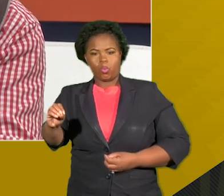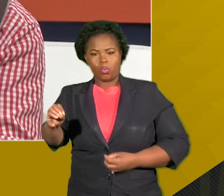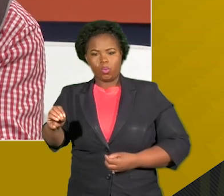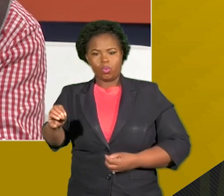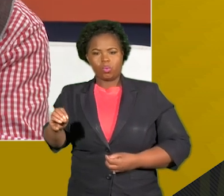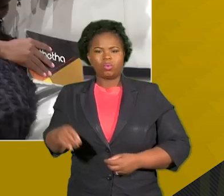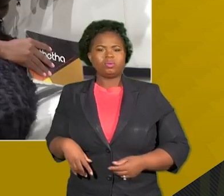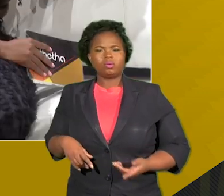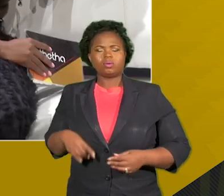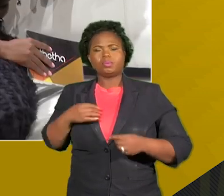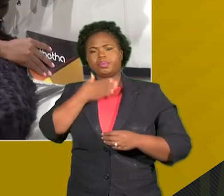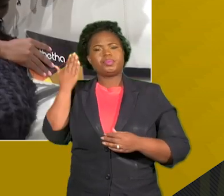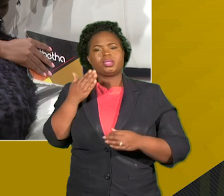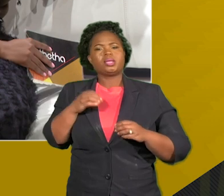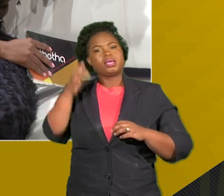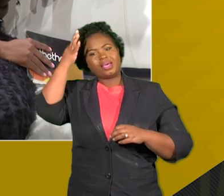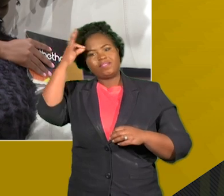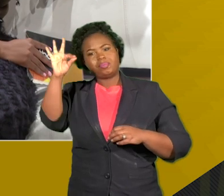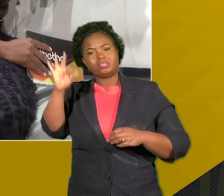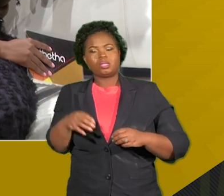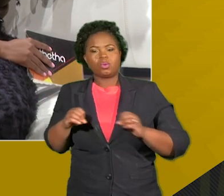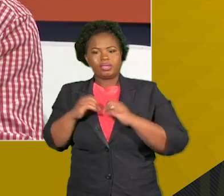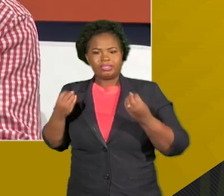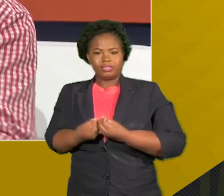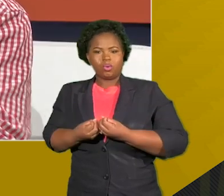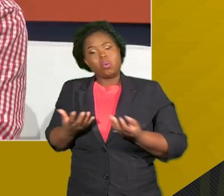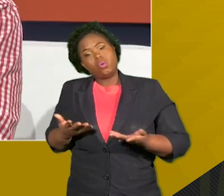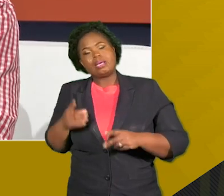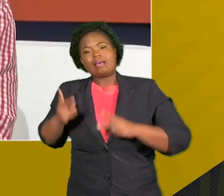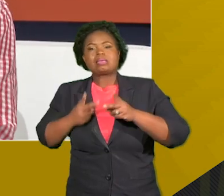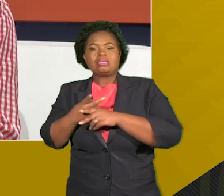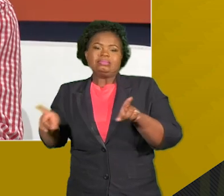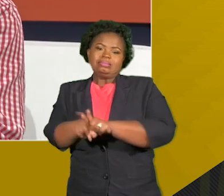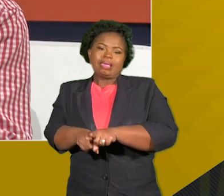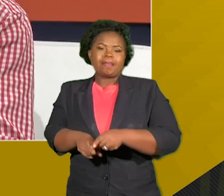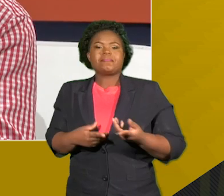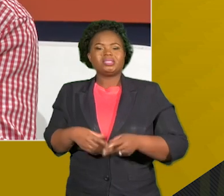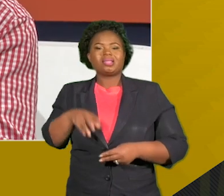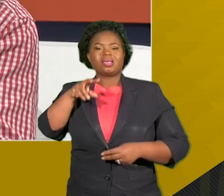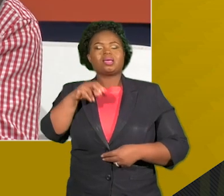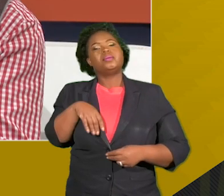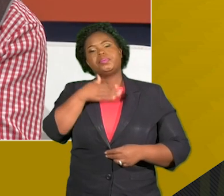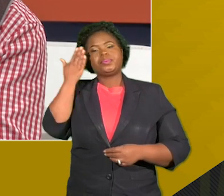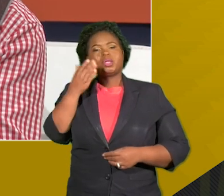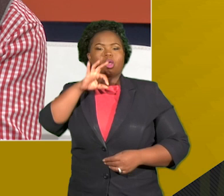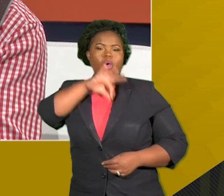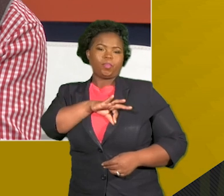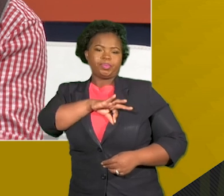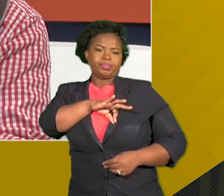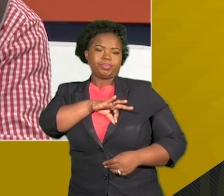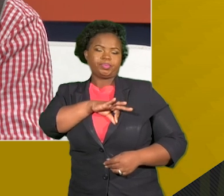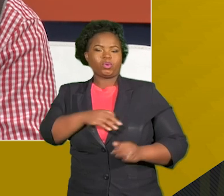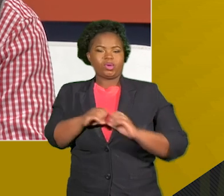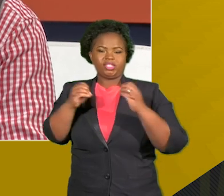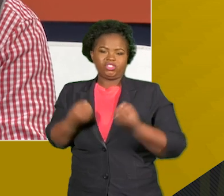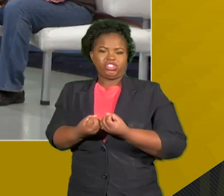organization. If you like, you can also call them ama non-profit organization. So these are ways that you can use interchangeably. Yeah, bon?